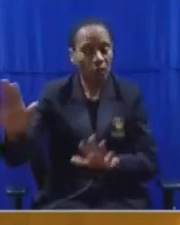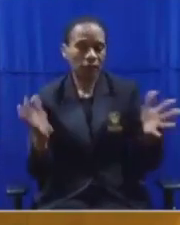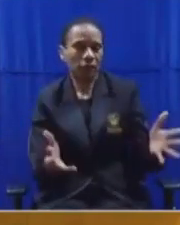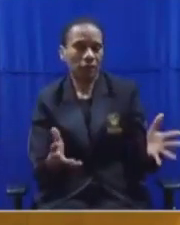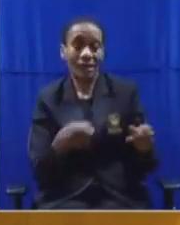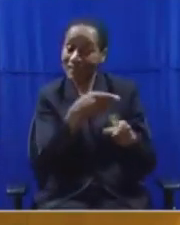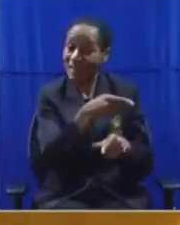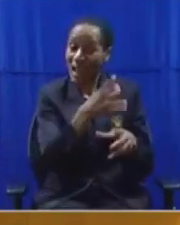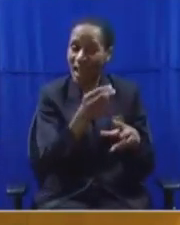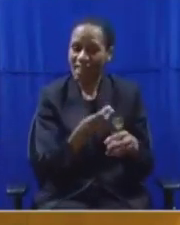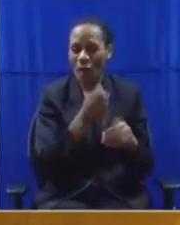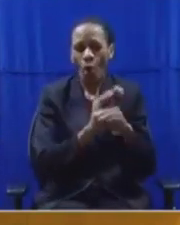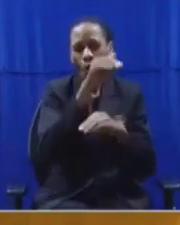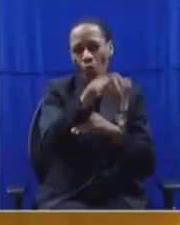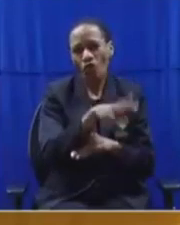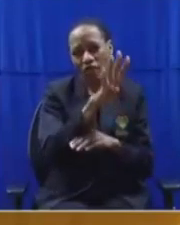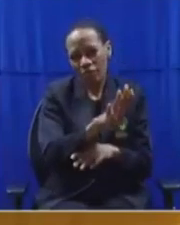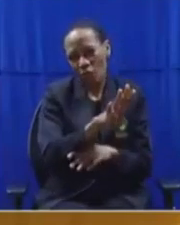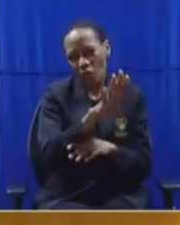a debt of over